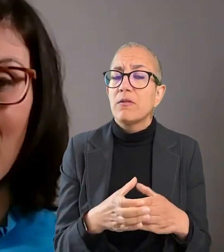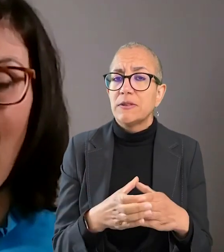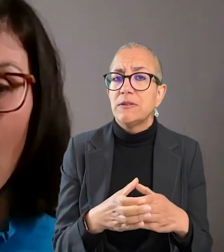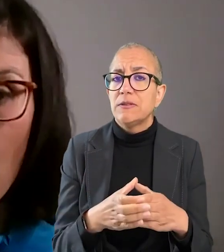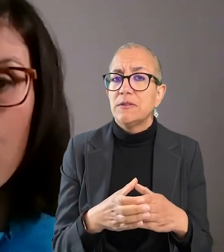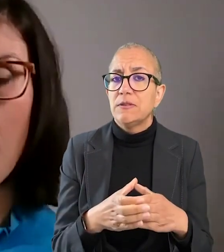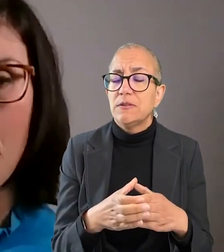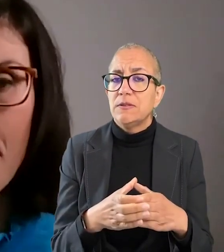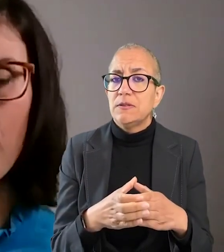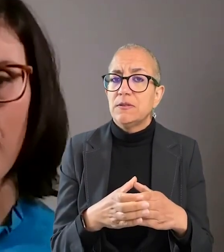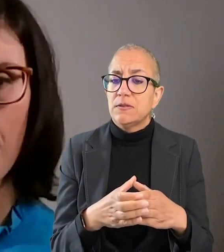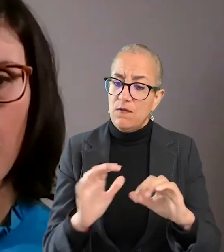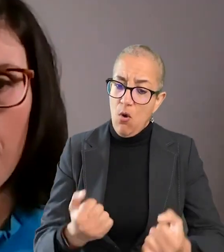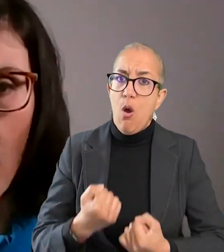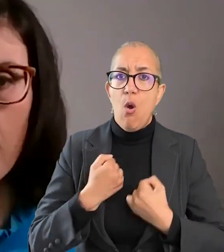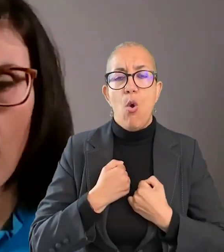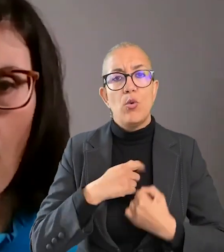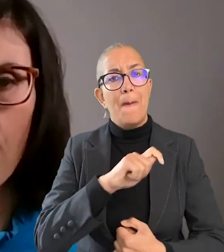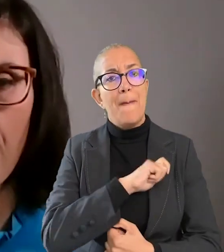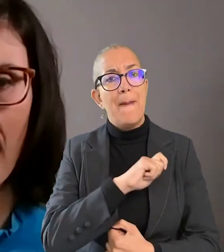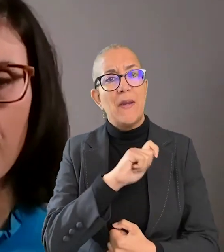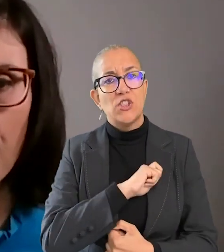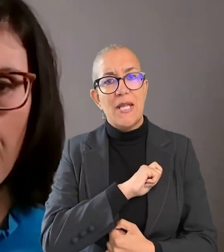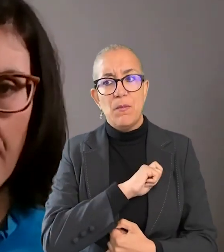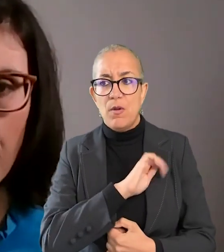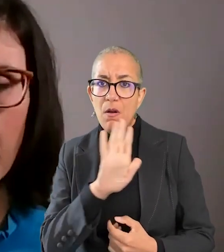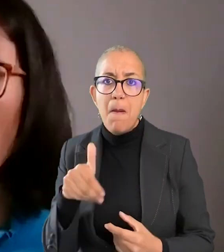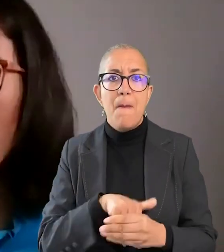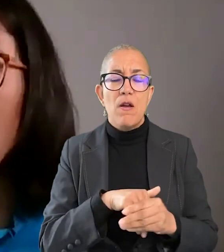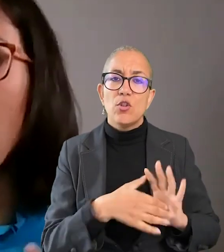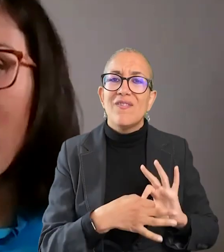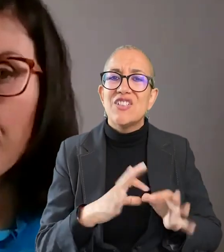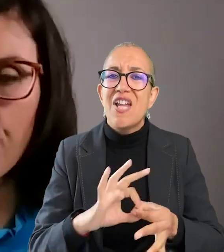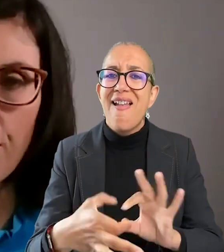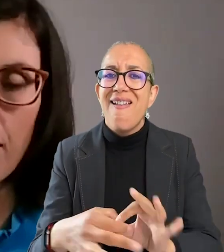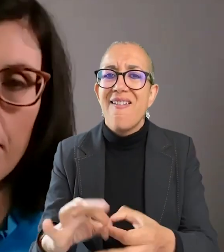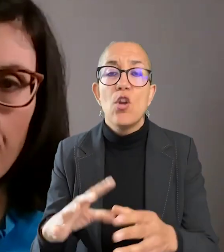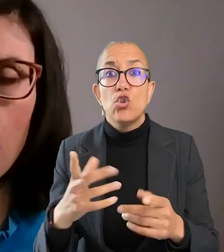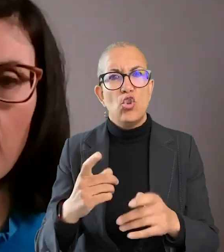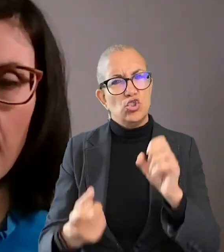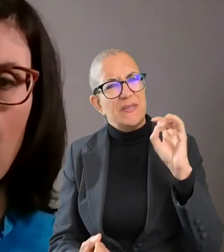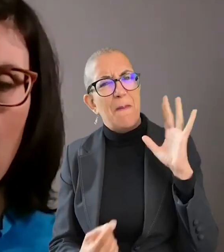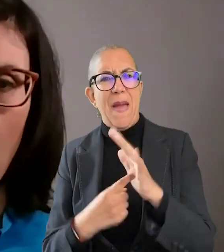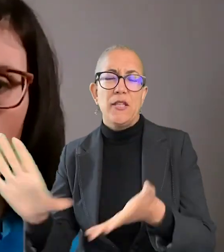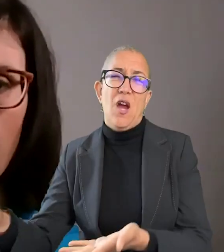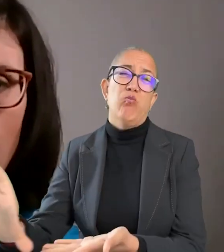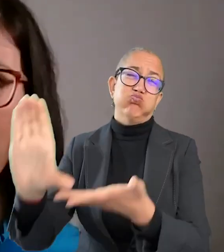make our own membership part of that change. And it's not just about major donors. I mean, if you look at